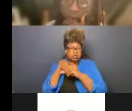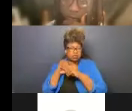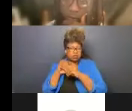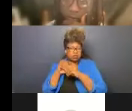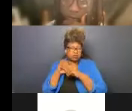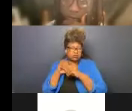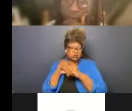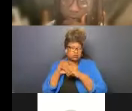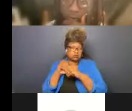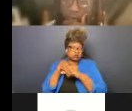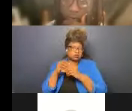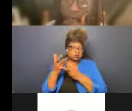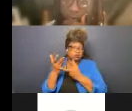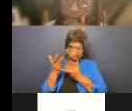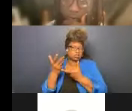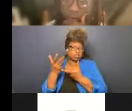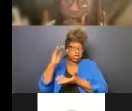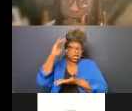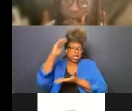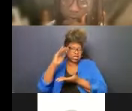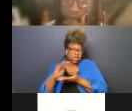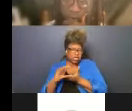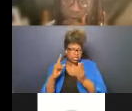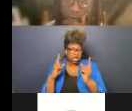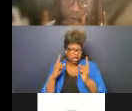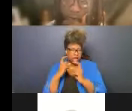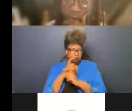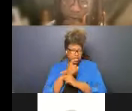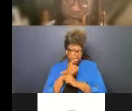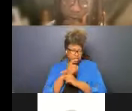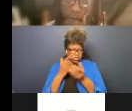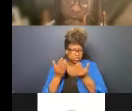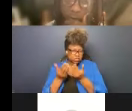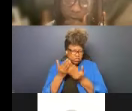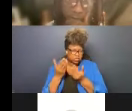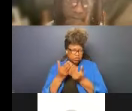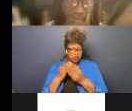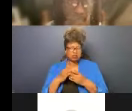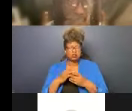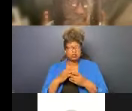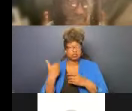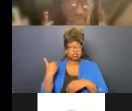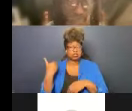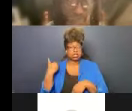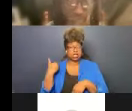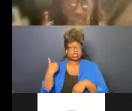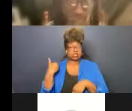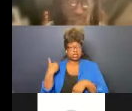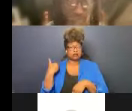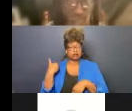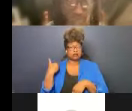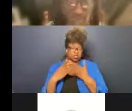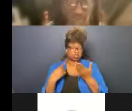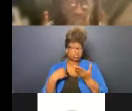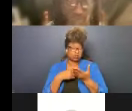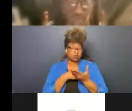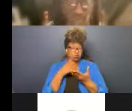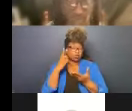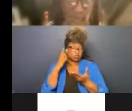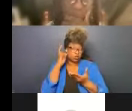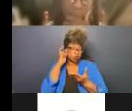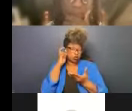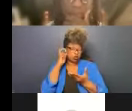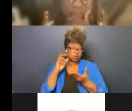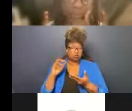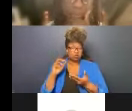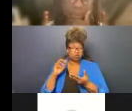less complex. The last time some of us heard was that the mayor was